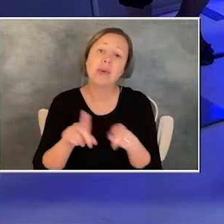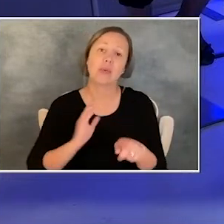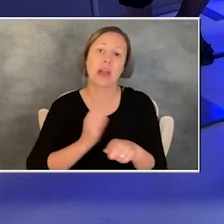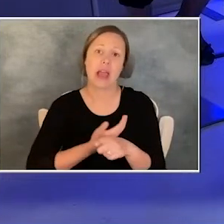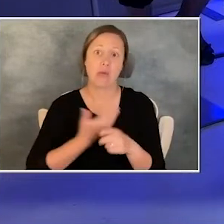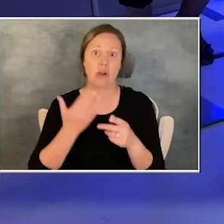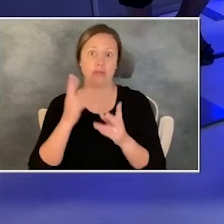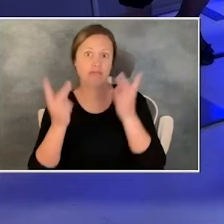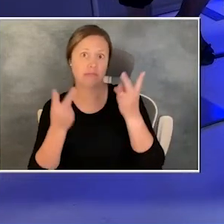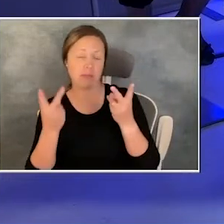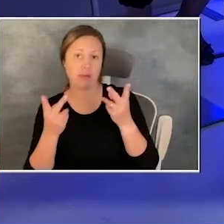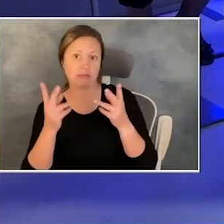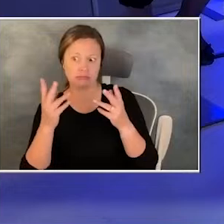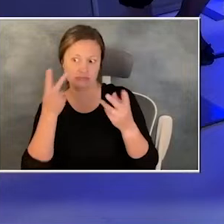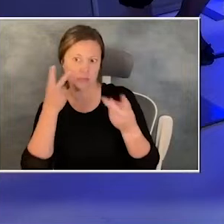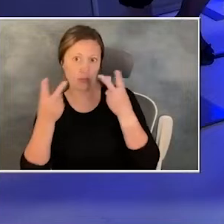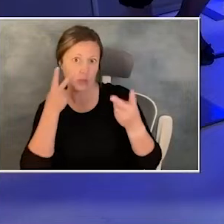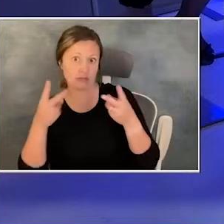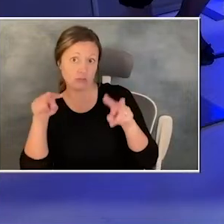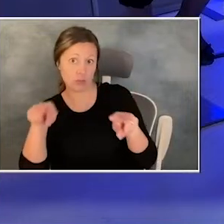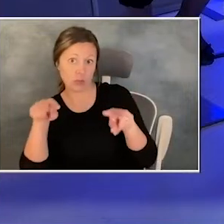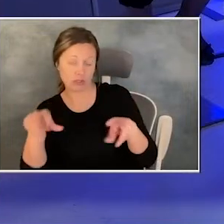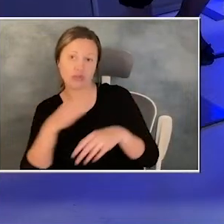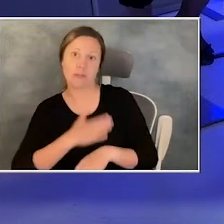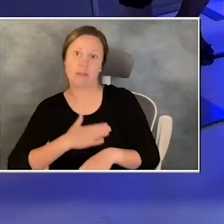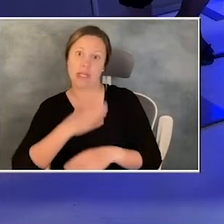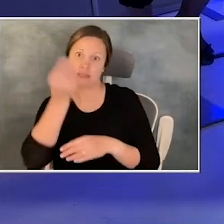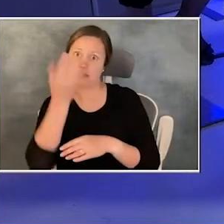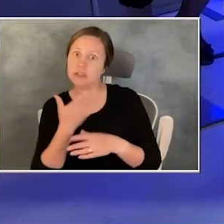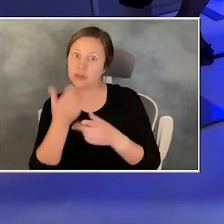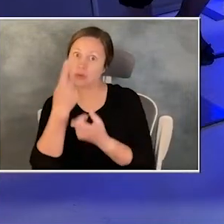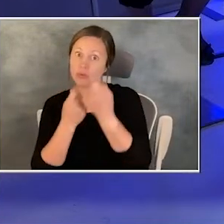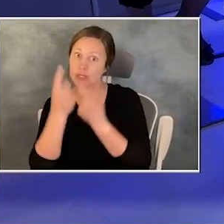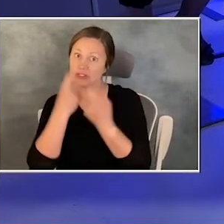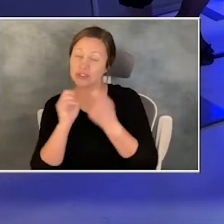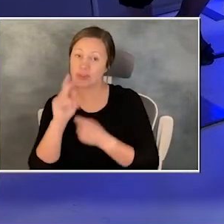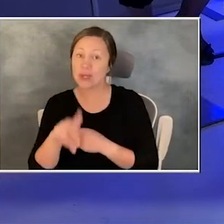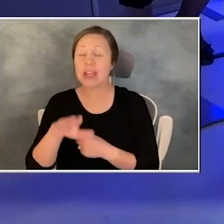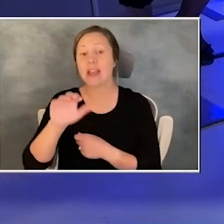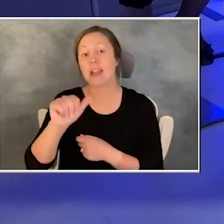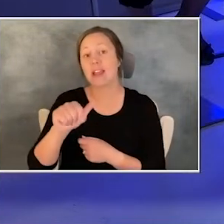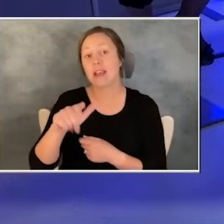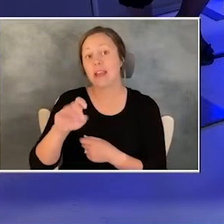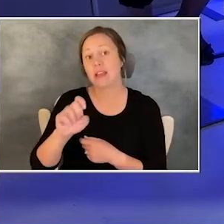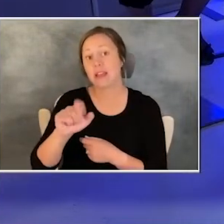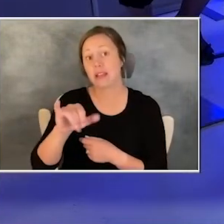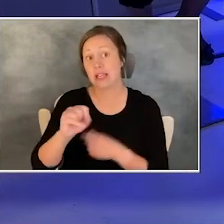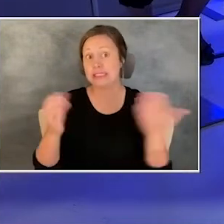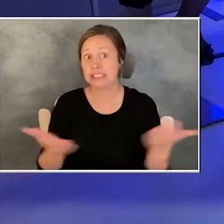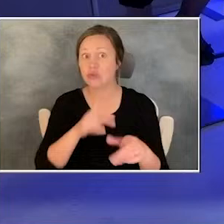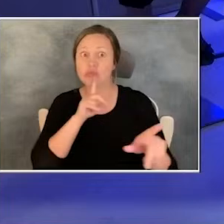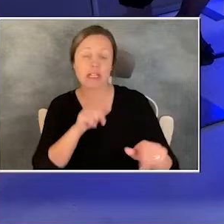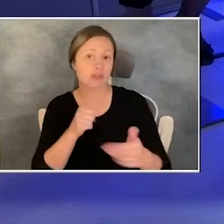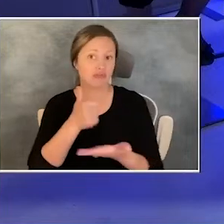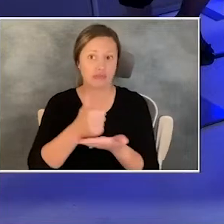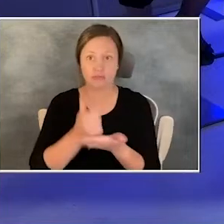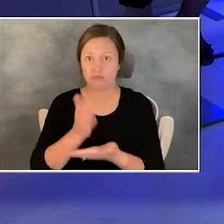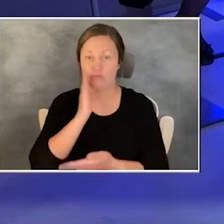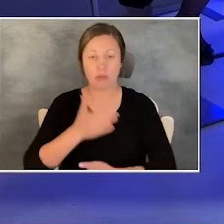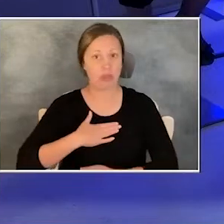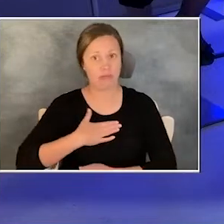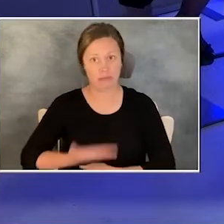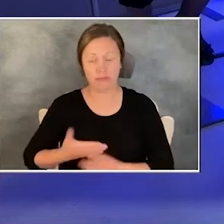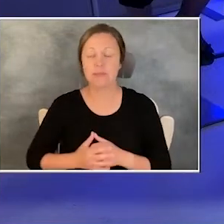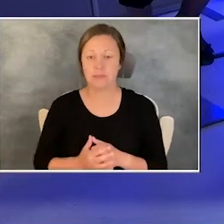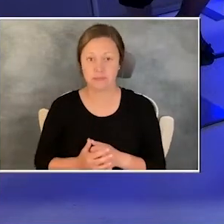because trust me, nothing is off limits when it comes to Alexis. She's here to answer questions and she's here to help. So Alexis, let's talk